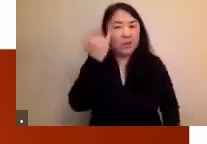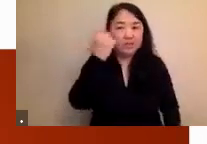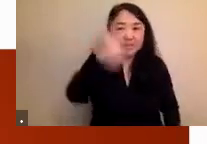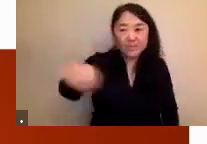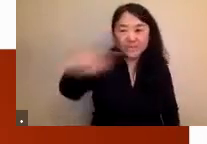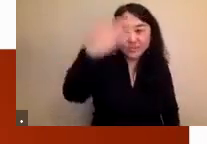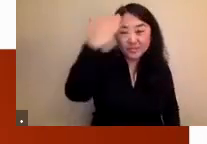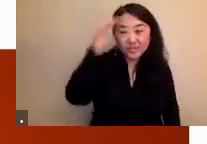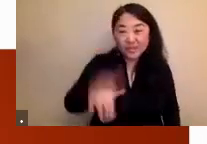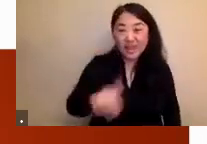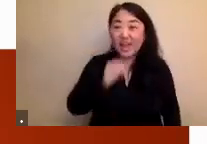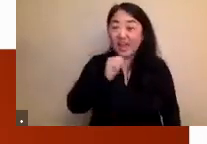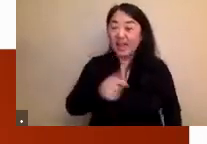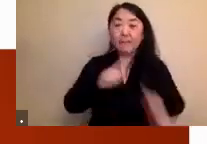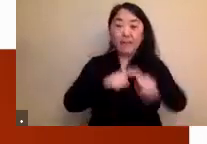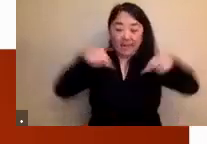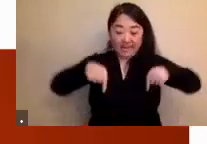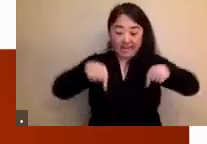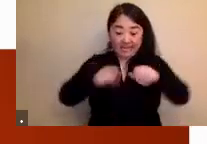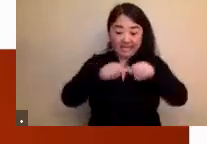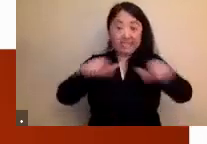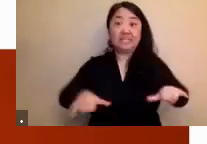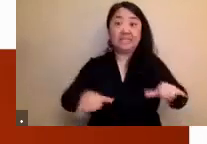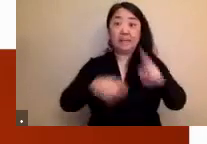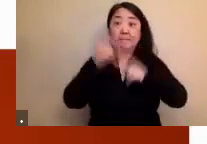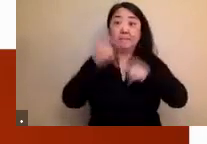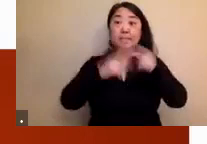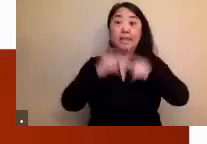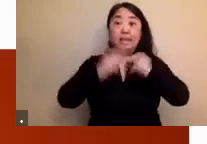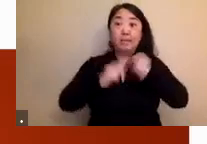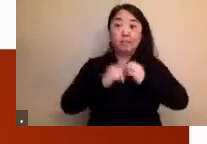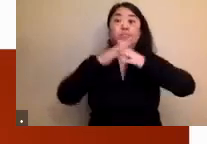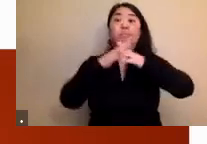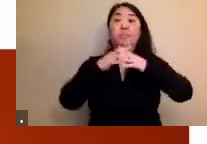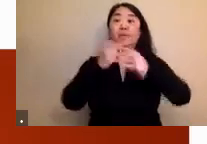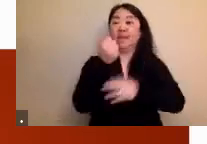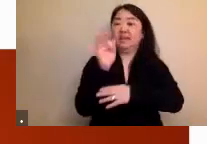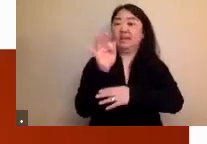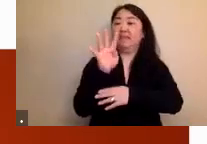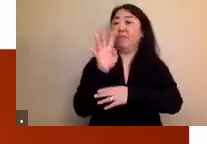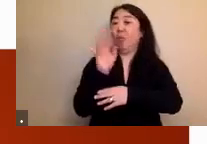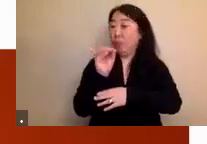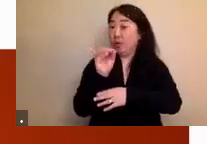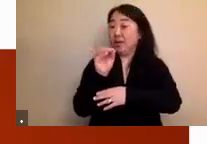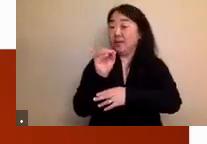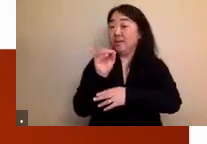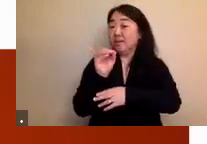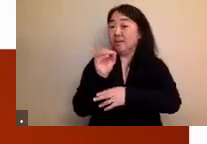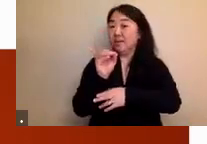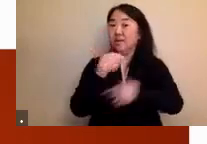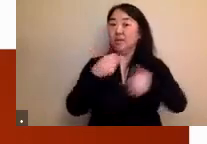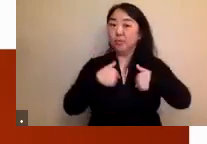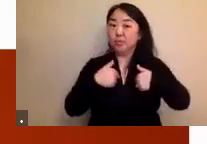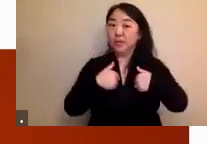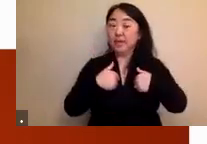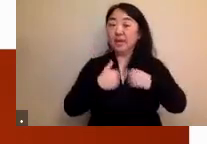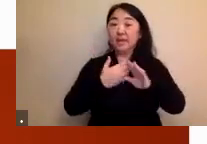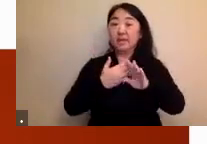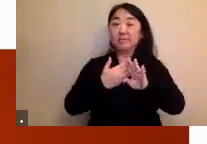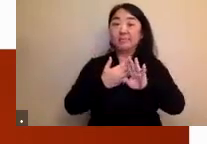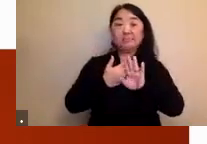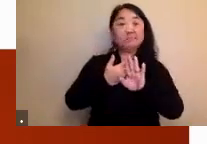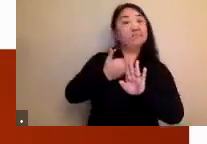but our system was built in 1940. So we actually predate